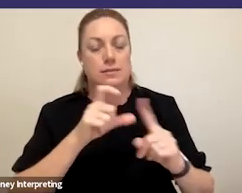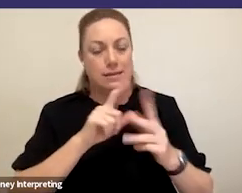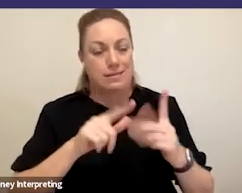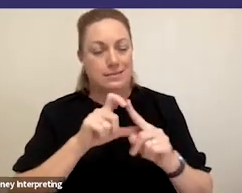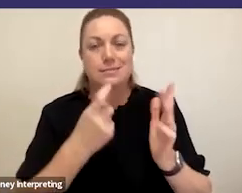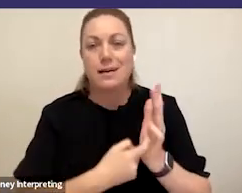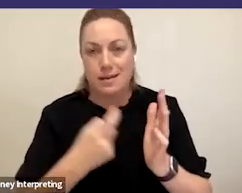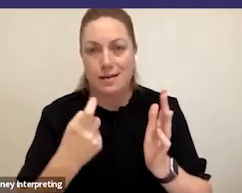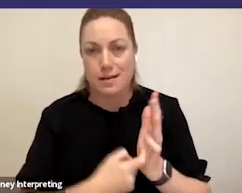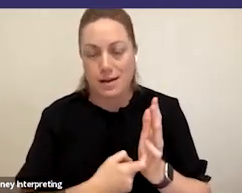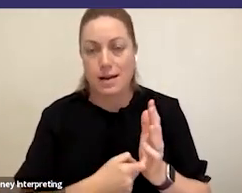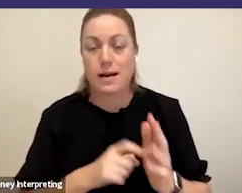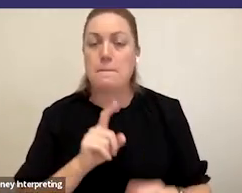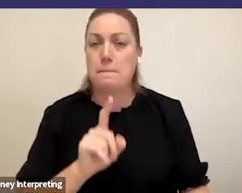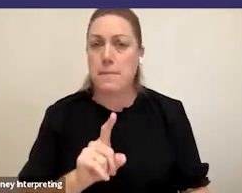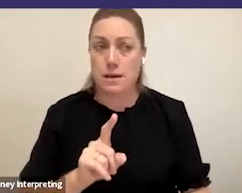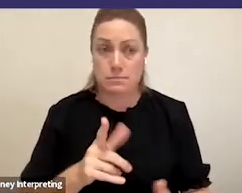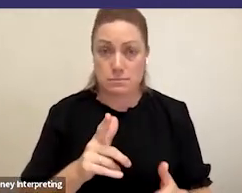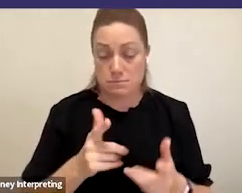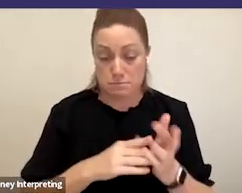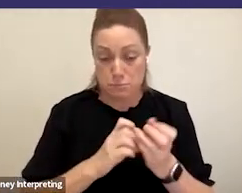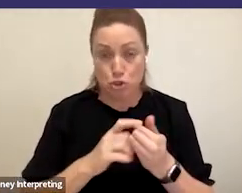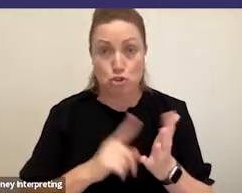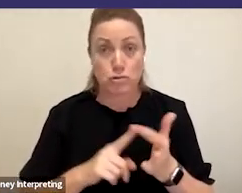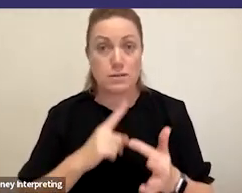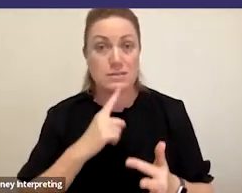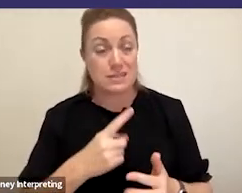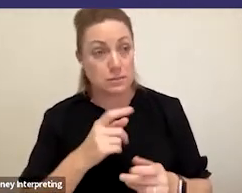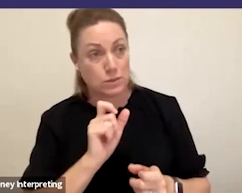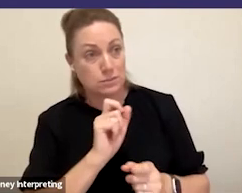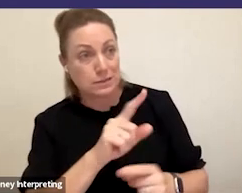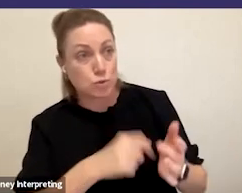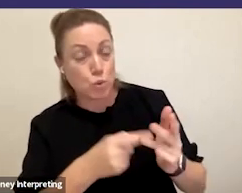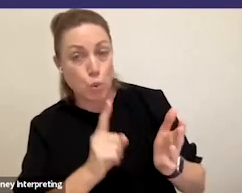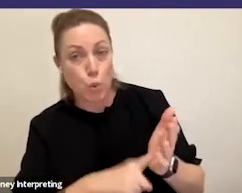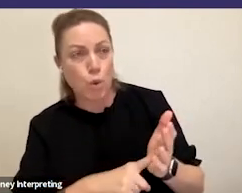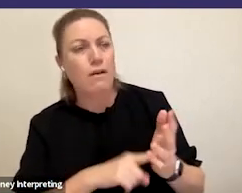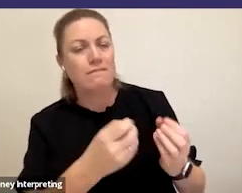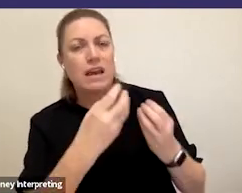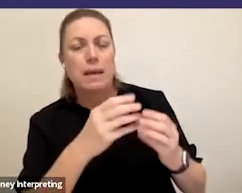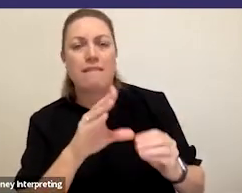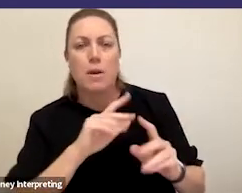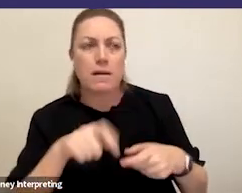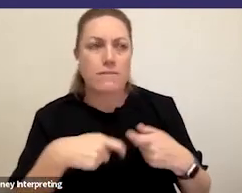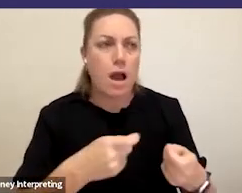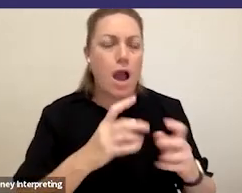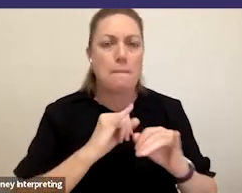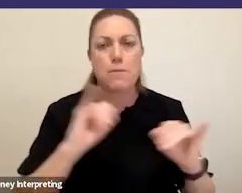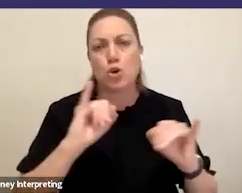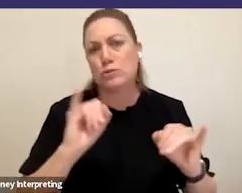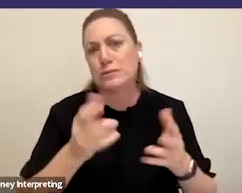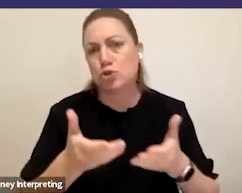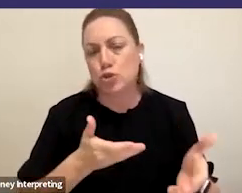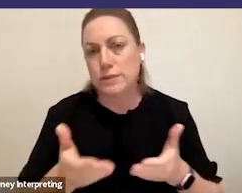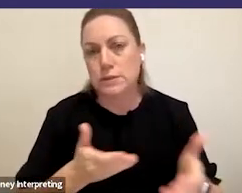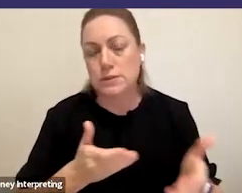reduction. But when, as Michelle said, we put these tools out there and we got feedback from providers, from emergency personnel, from people that were using